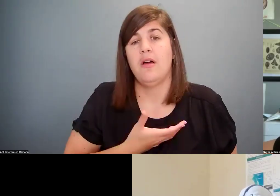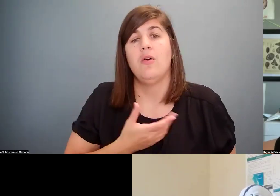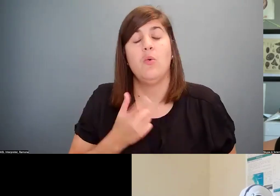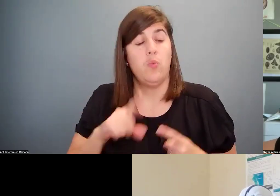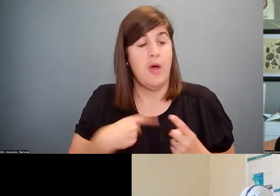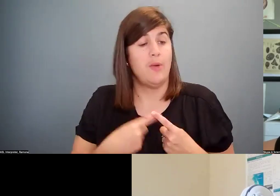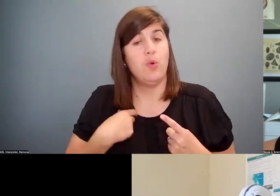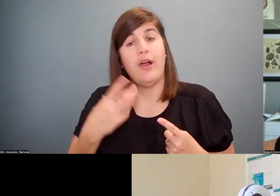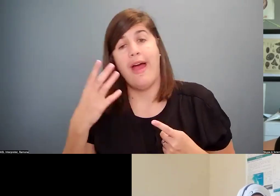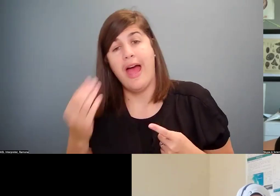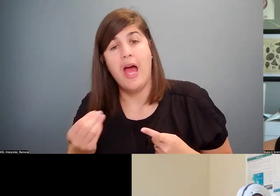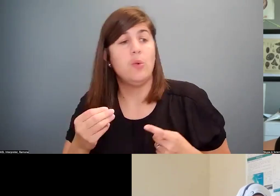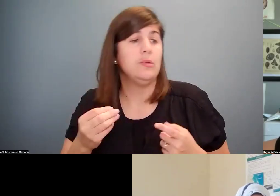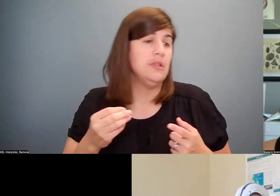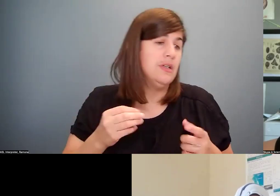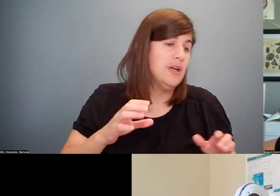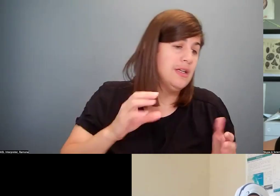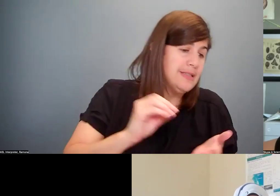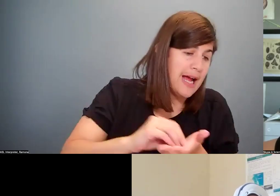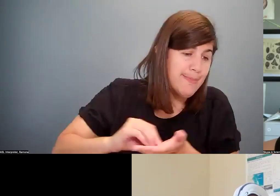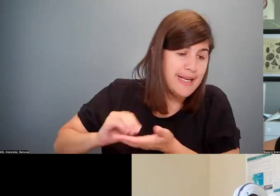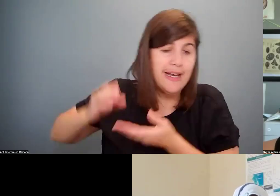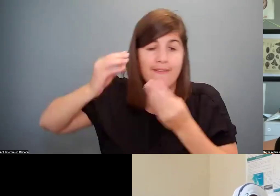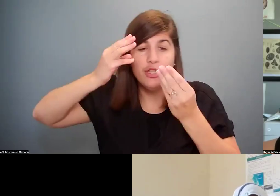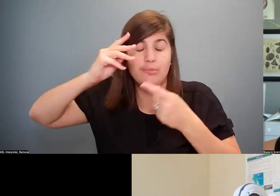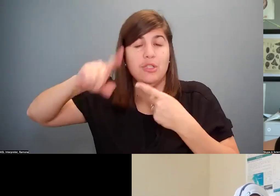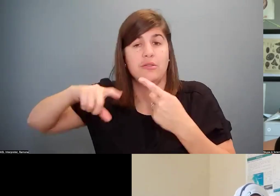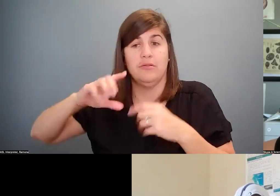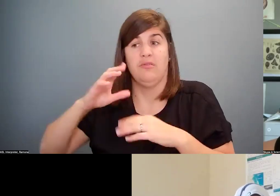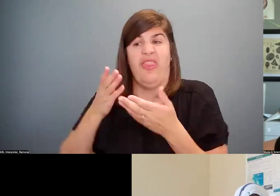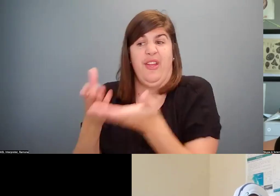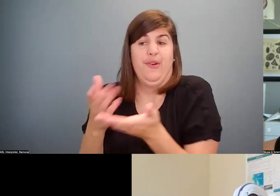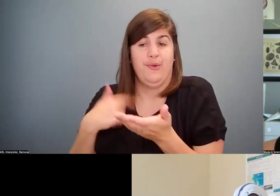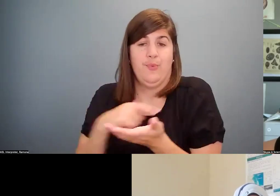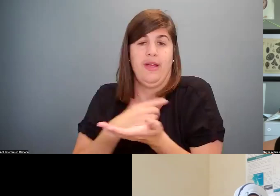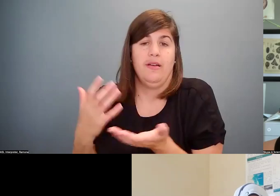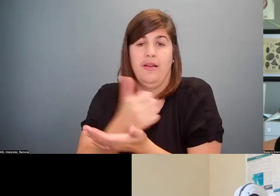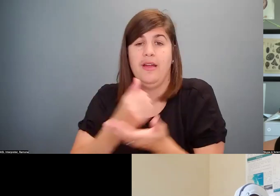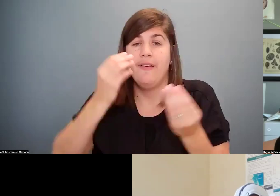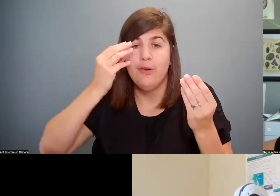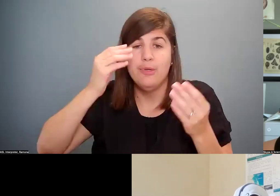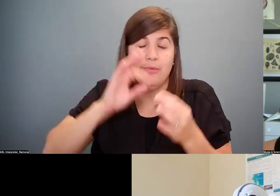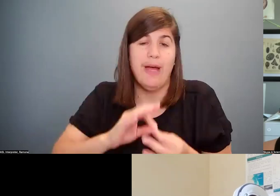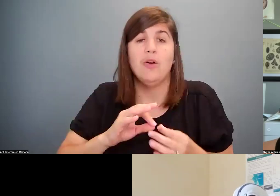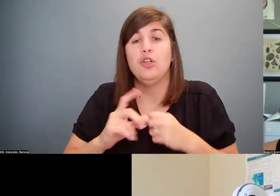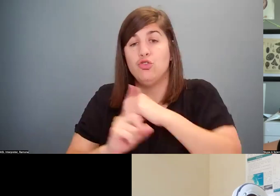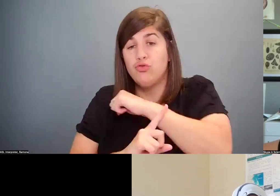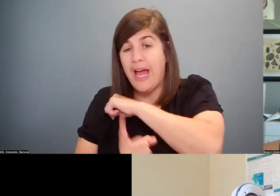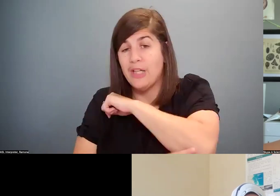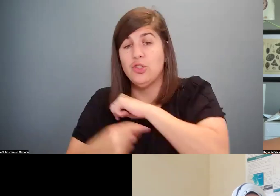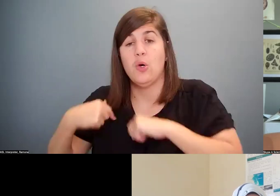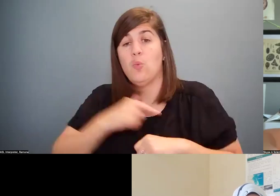out documenting information about whales and all of the other animals on Stellwagen Bank, we collect information about trash that we find out